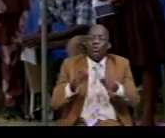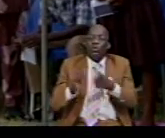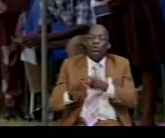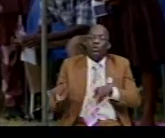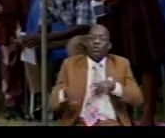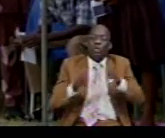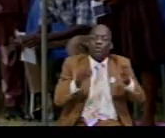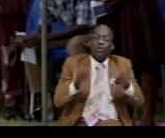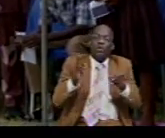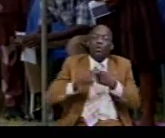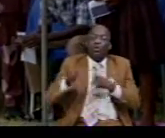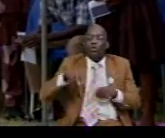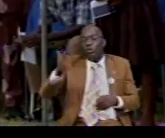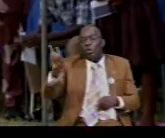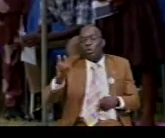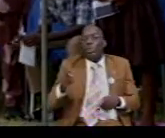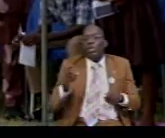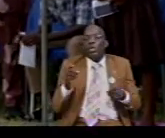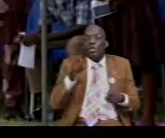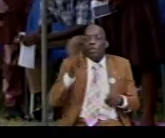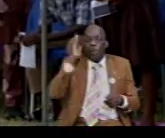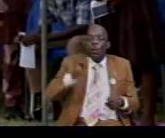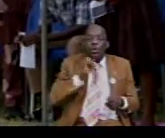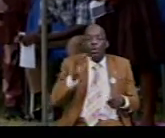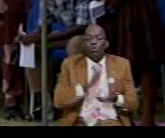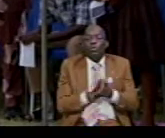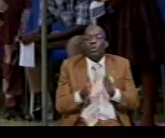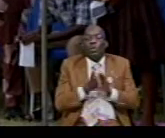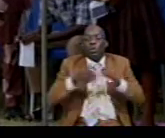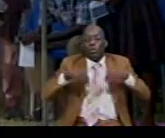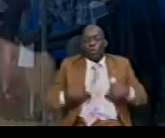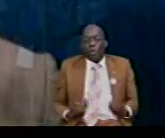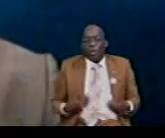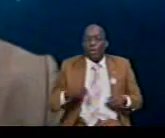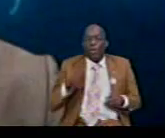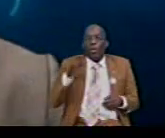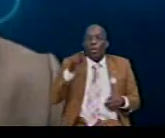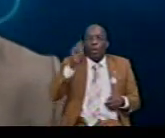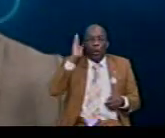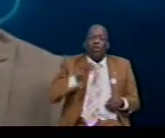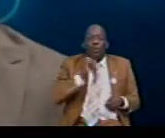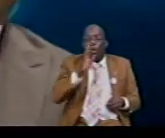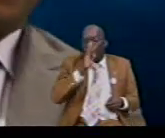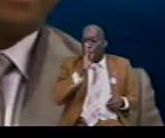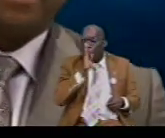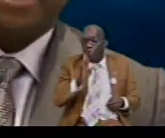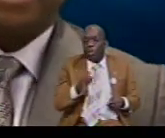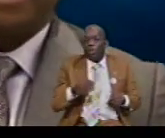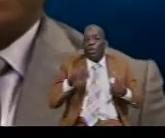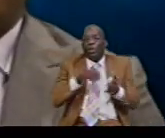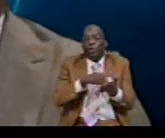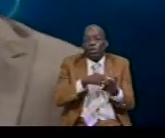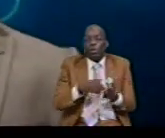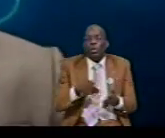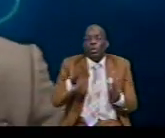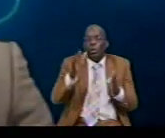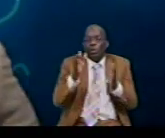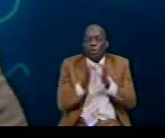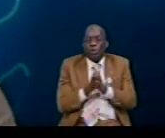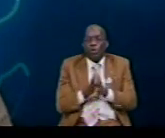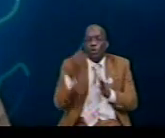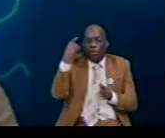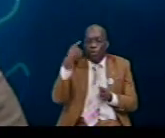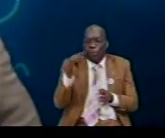he will not be tired, he will not be weary, and he will see the fruit of his labor in the name of Jesus. Let's pray for him. Pray